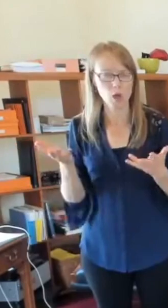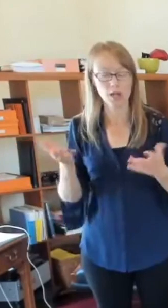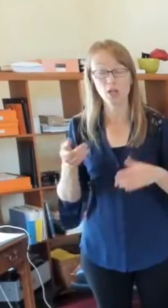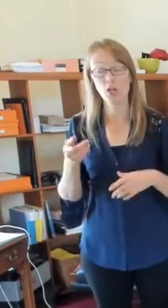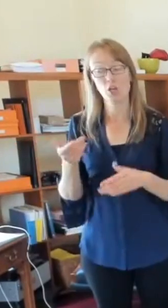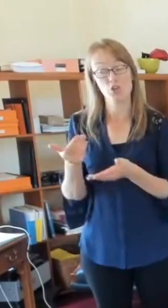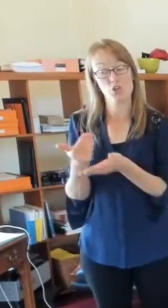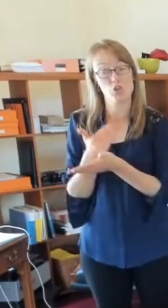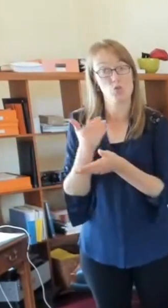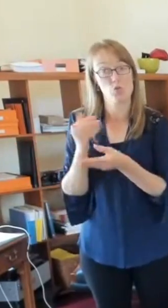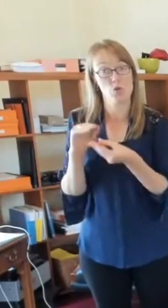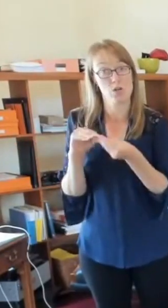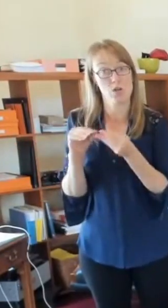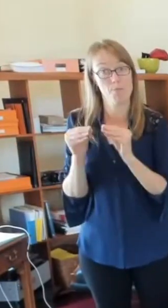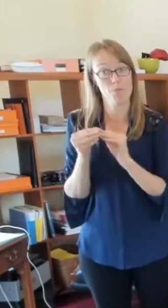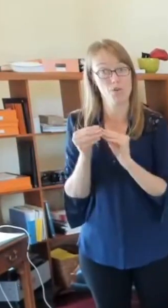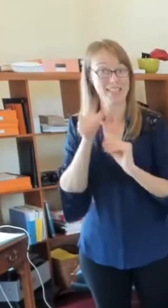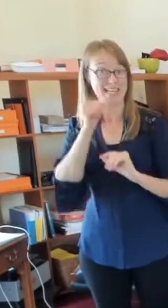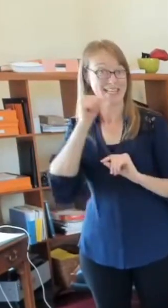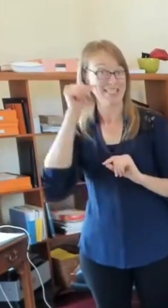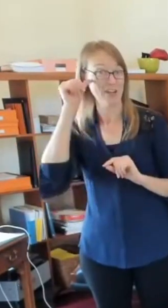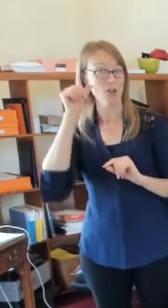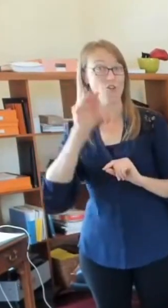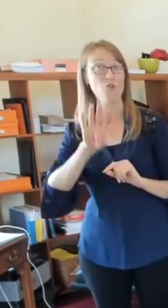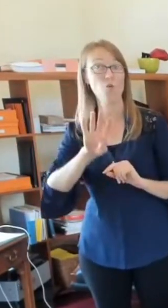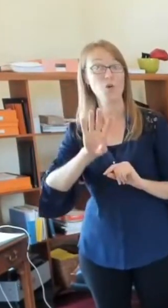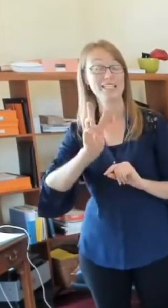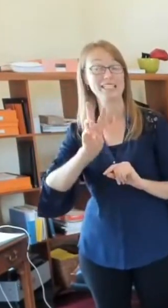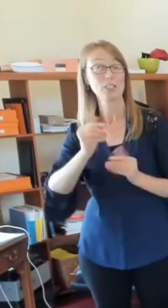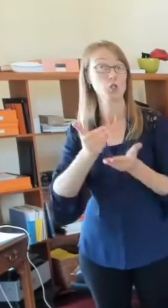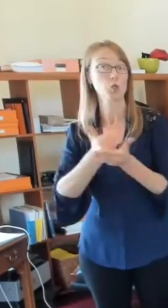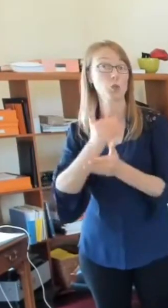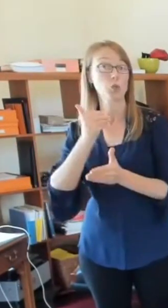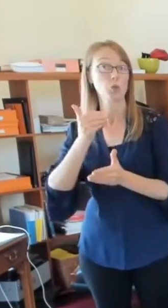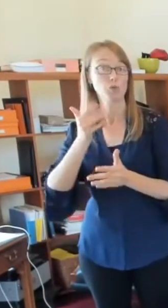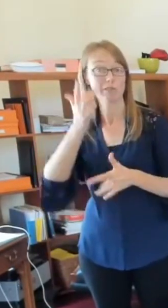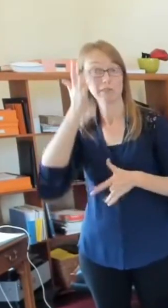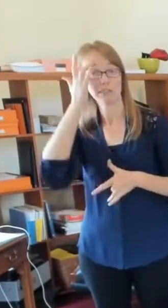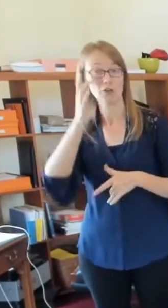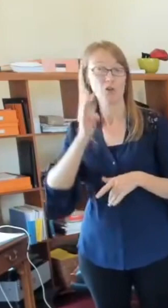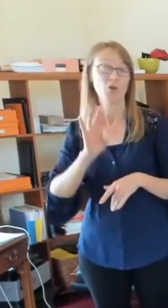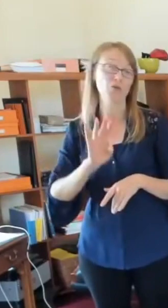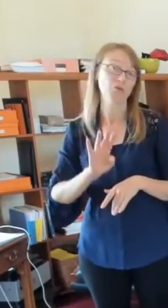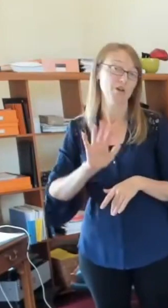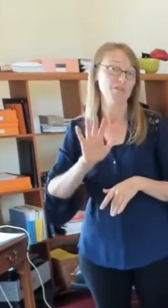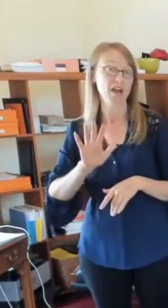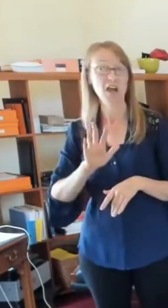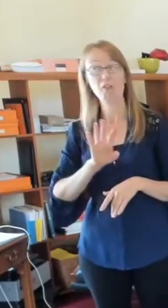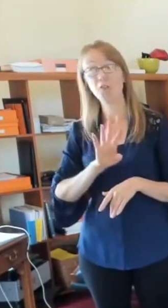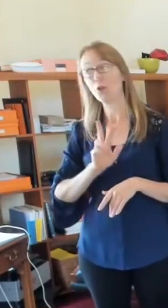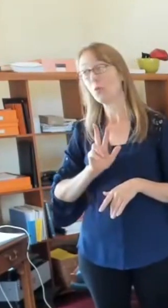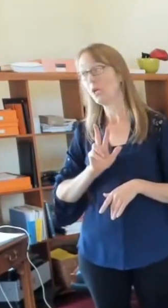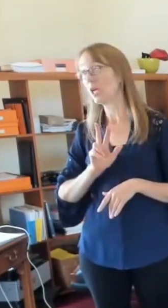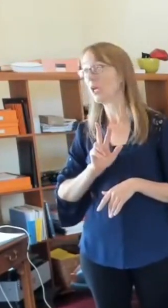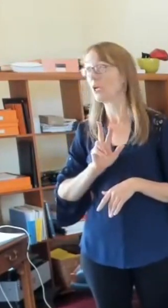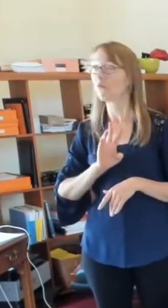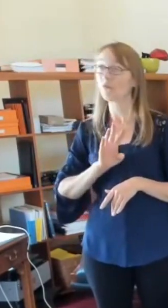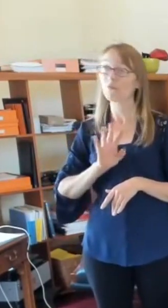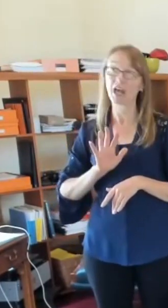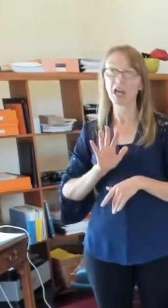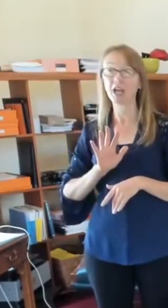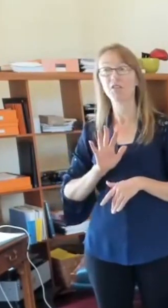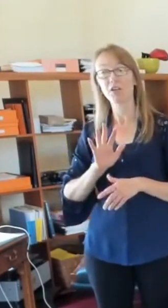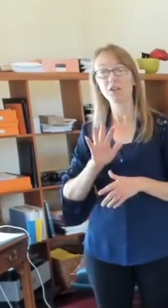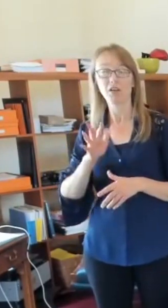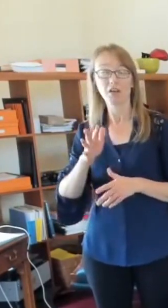yesterday was 46 new cases, 45 the day before, 43, 45, 35. So it is down from where